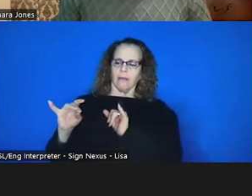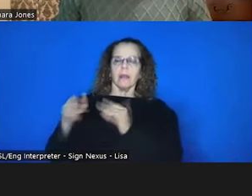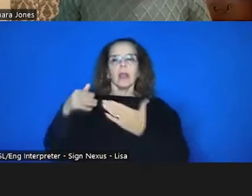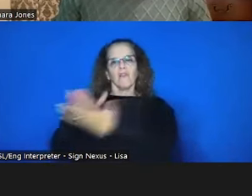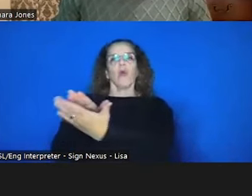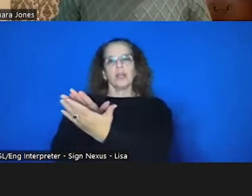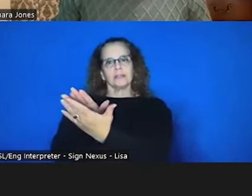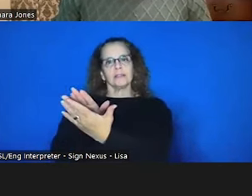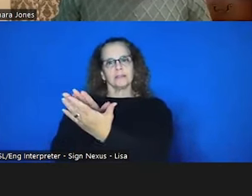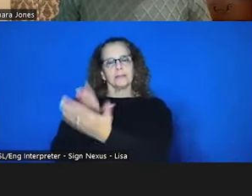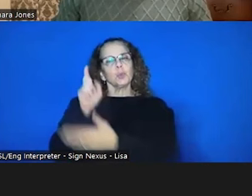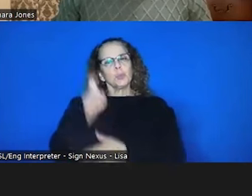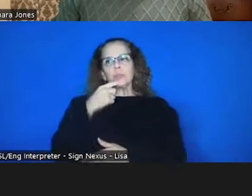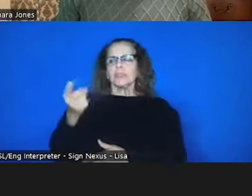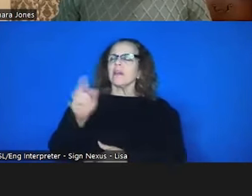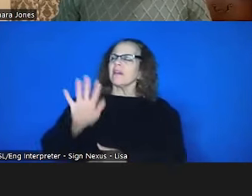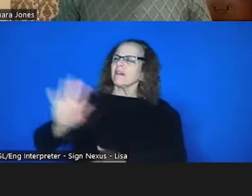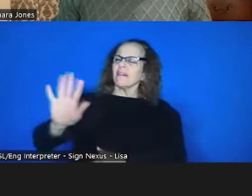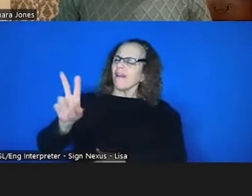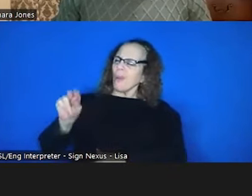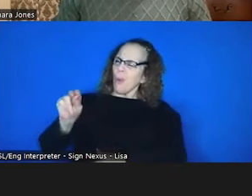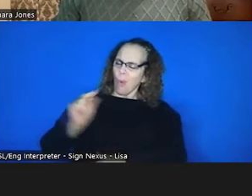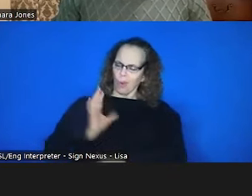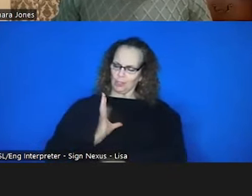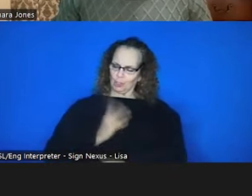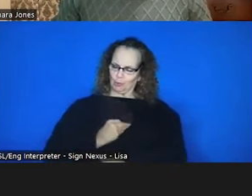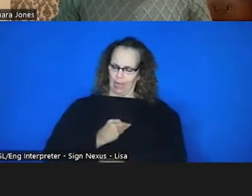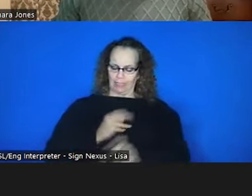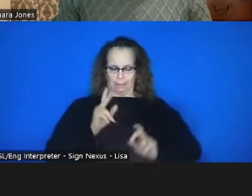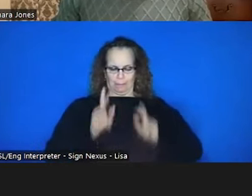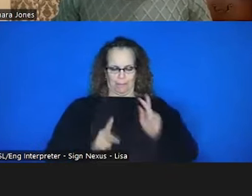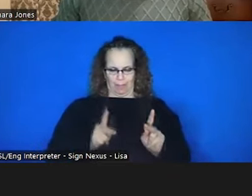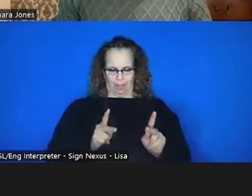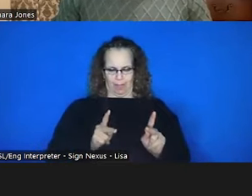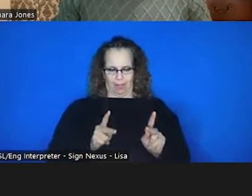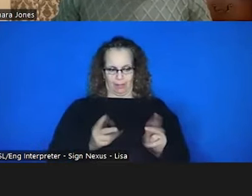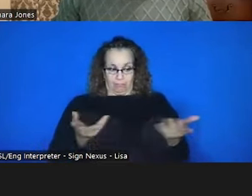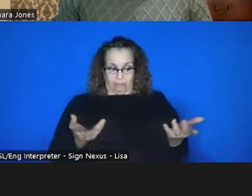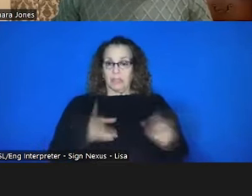you need to say, well, no, trans people are people. And